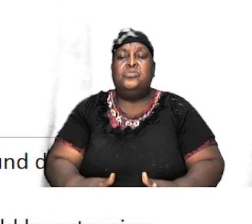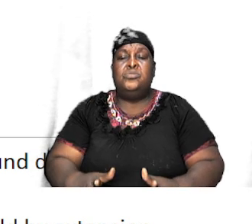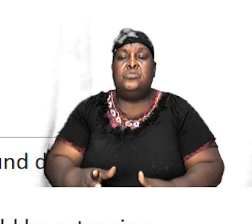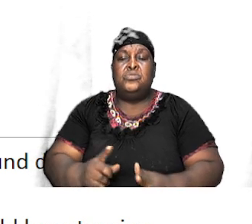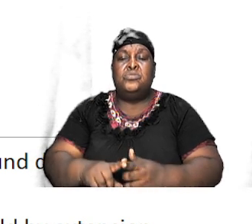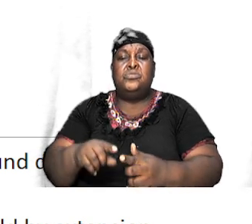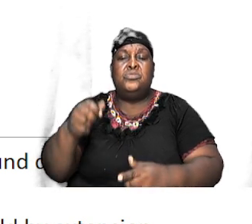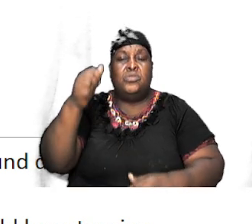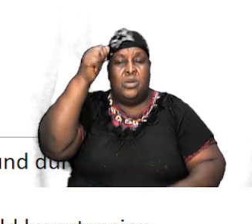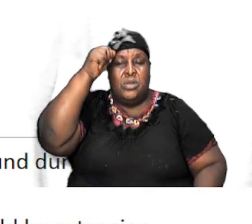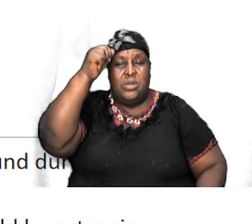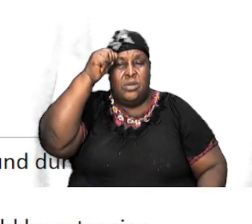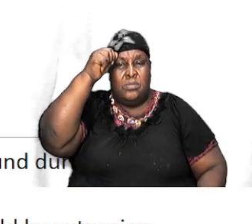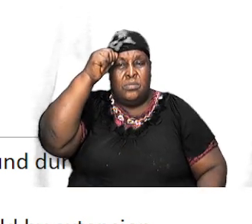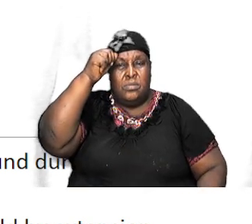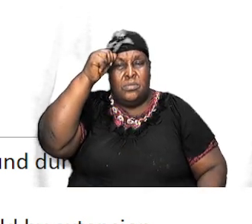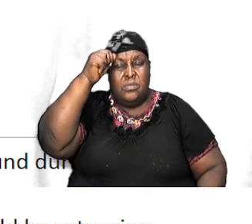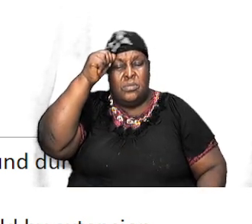know,